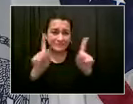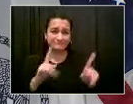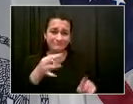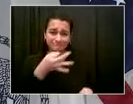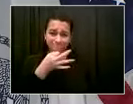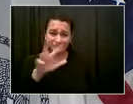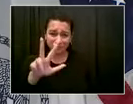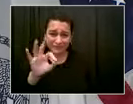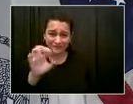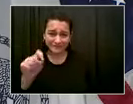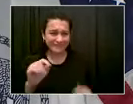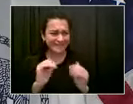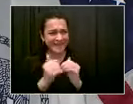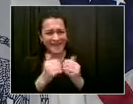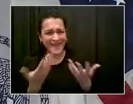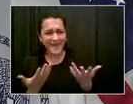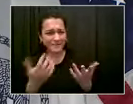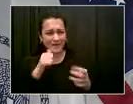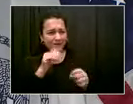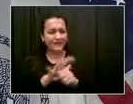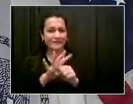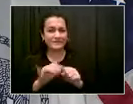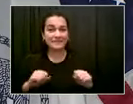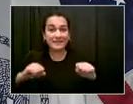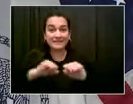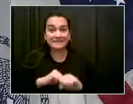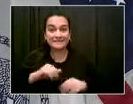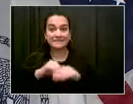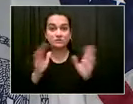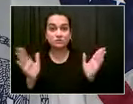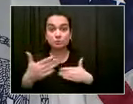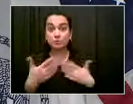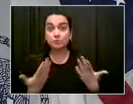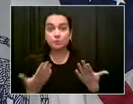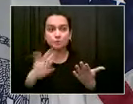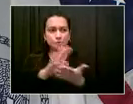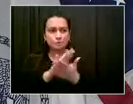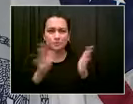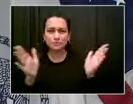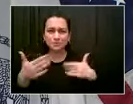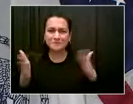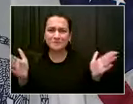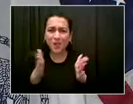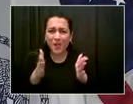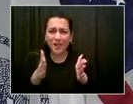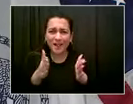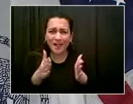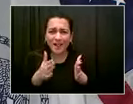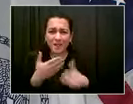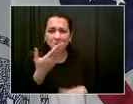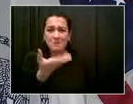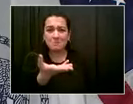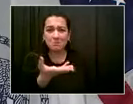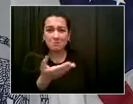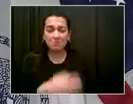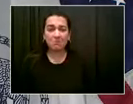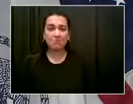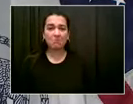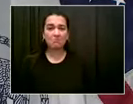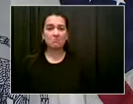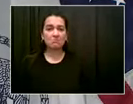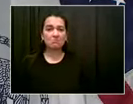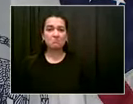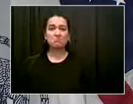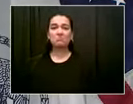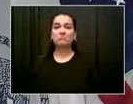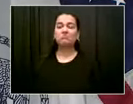the space requirements here will be and how you think that you're going to be able to meet those? I mean, Jillian, first, we have seen